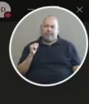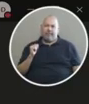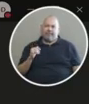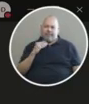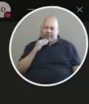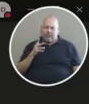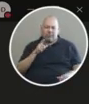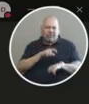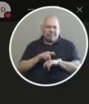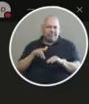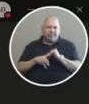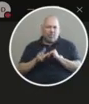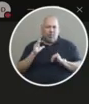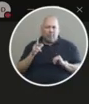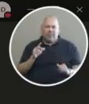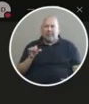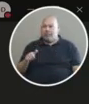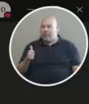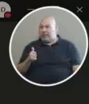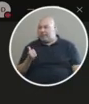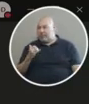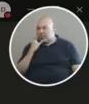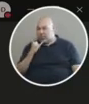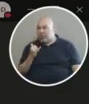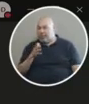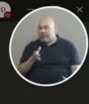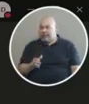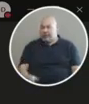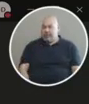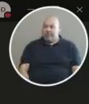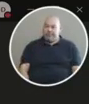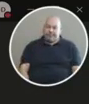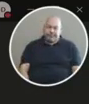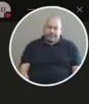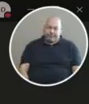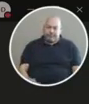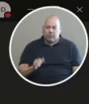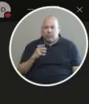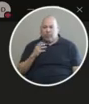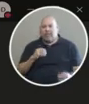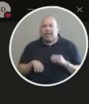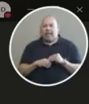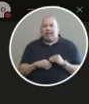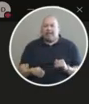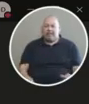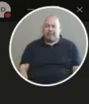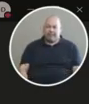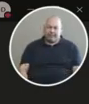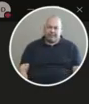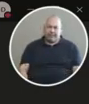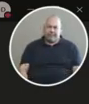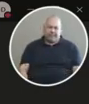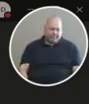right. sir. Thank you so much. Is there anyone on the call that would like to speak?